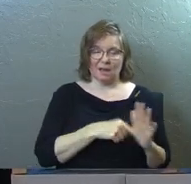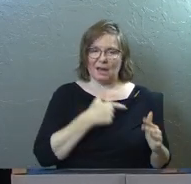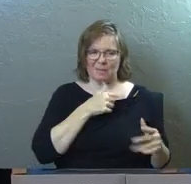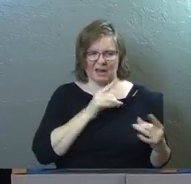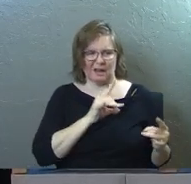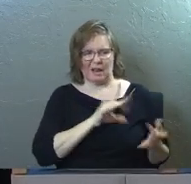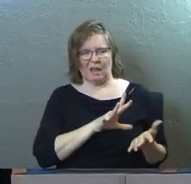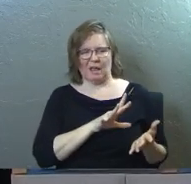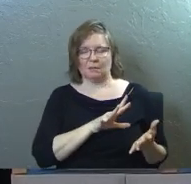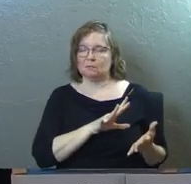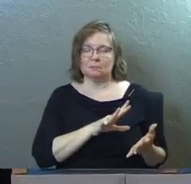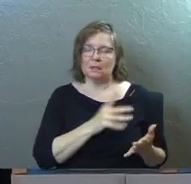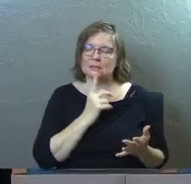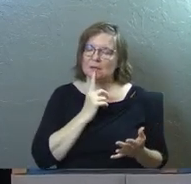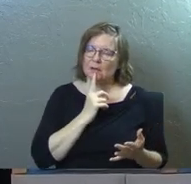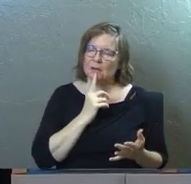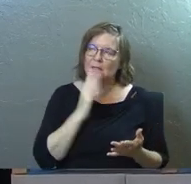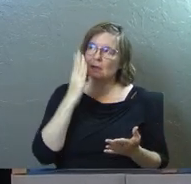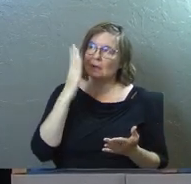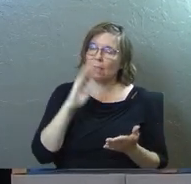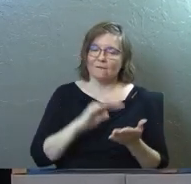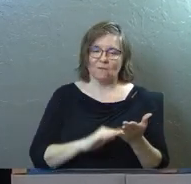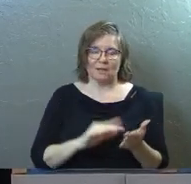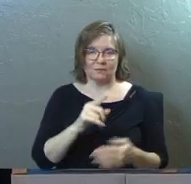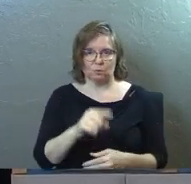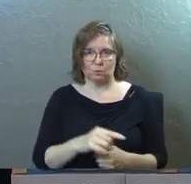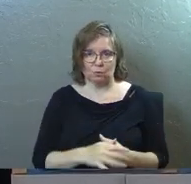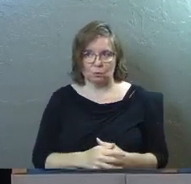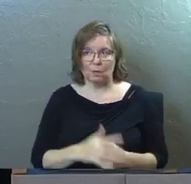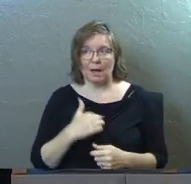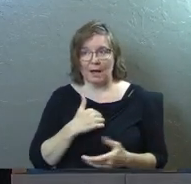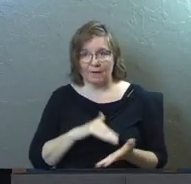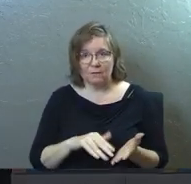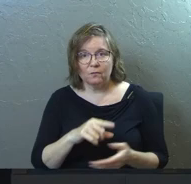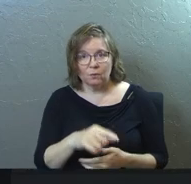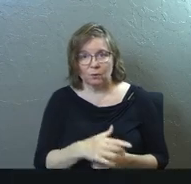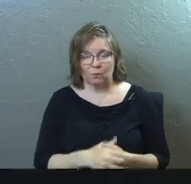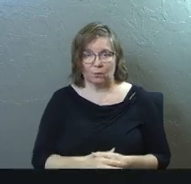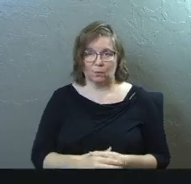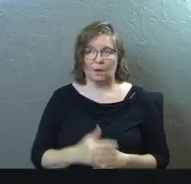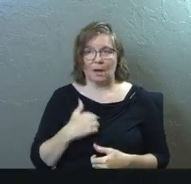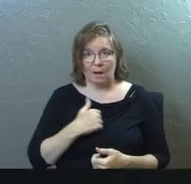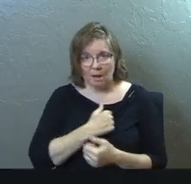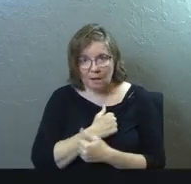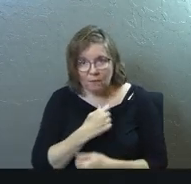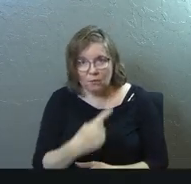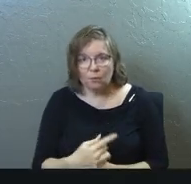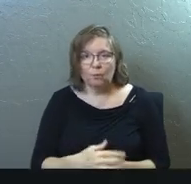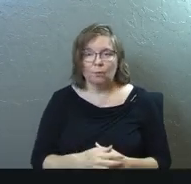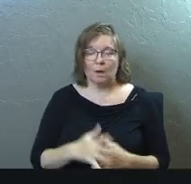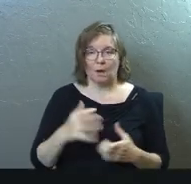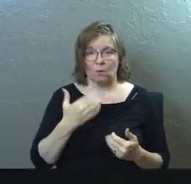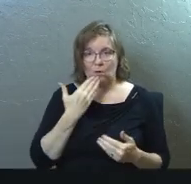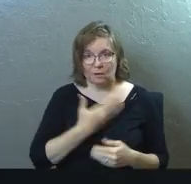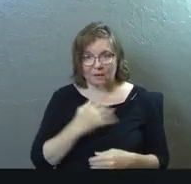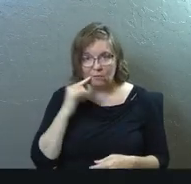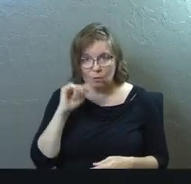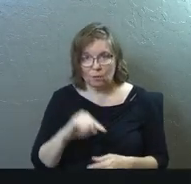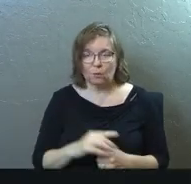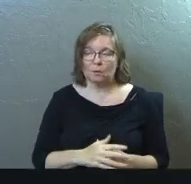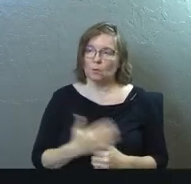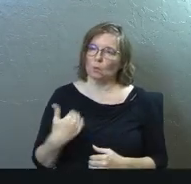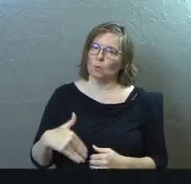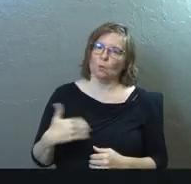I'm not going to hate them for it. I'm going to say, "God forgives you. I forgive you. I love you, and I want good things for